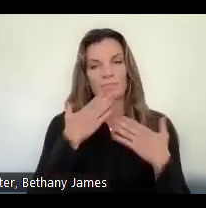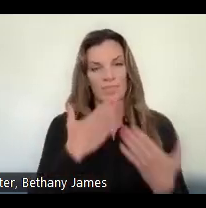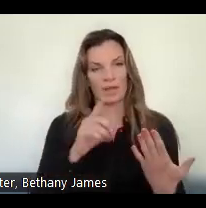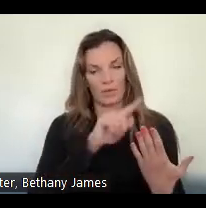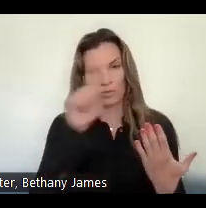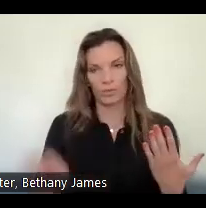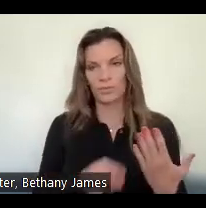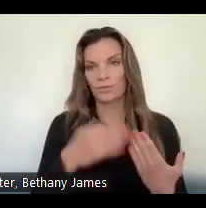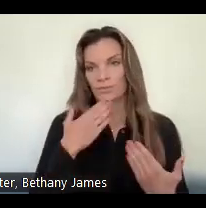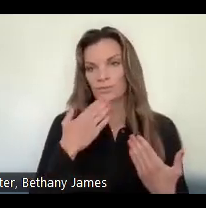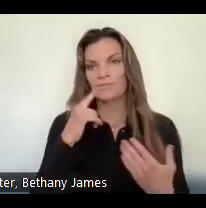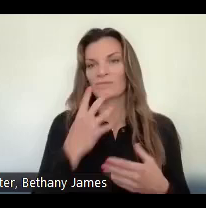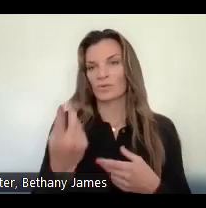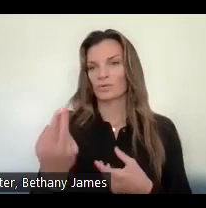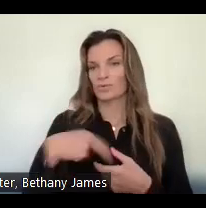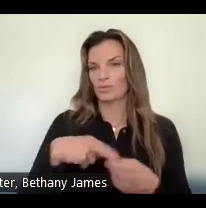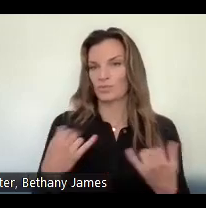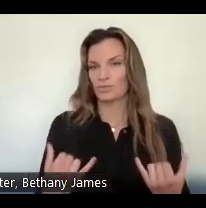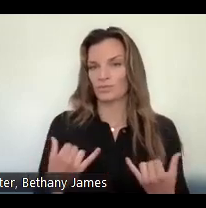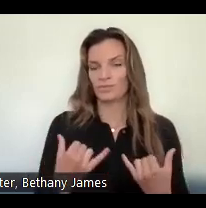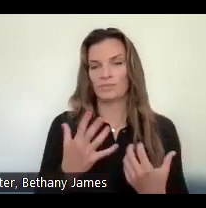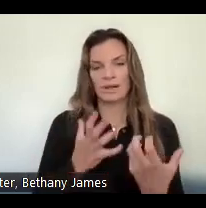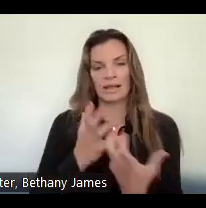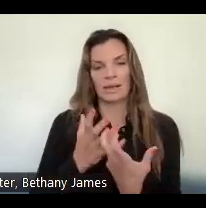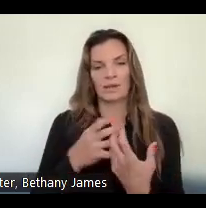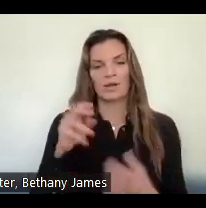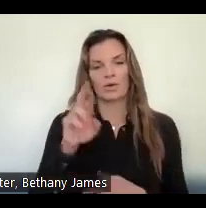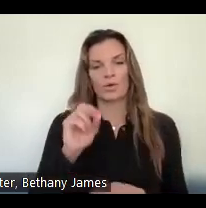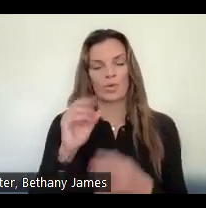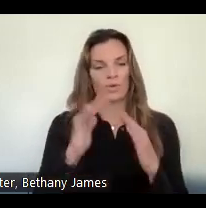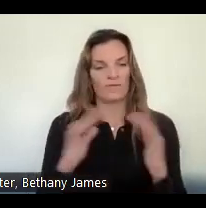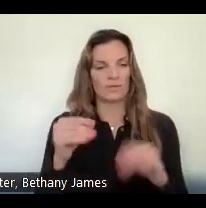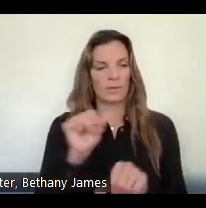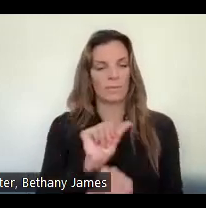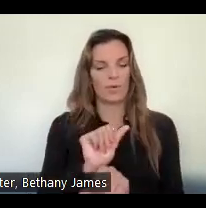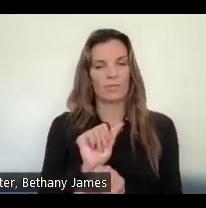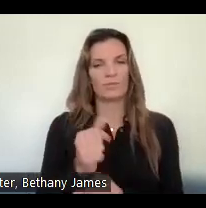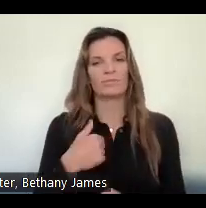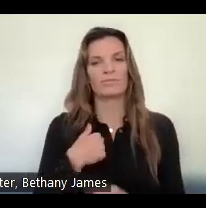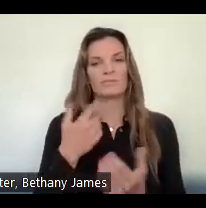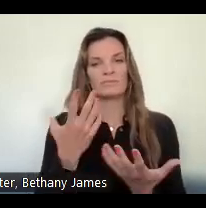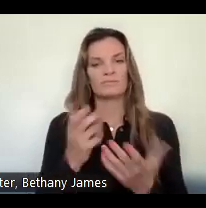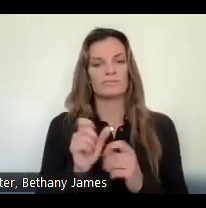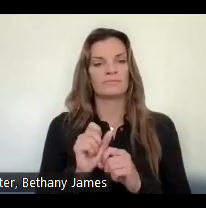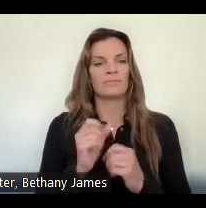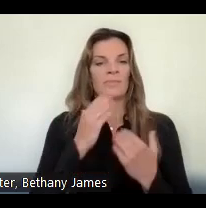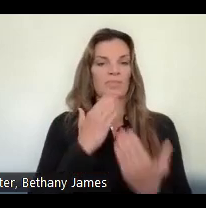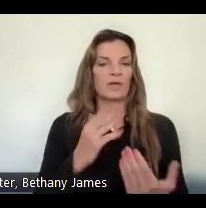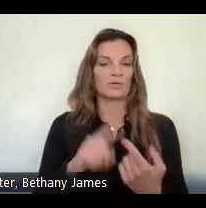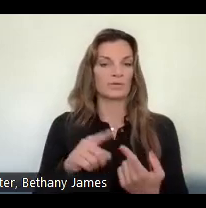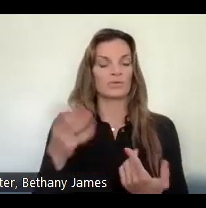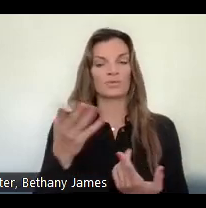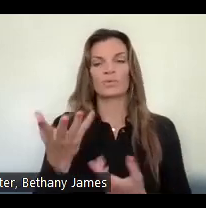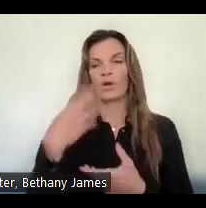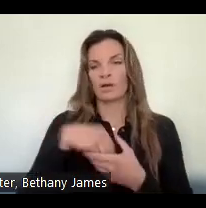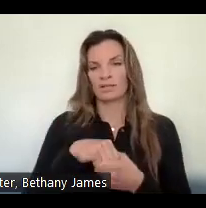everyone for joining Accommodating Neurodiversity in Employment. We'd like to send a special thanks to Autism Alliance